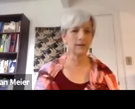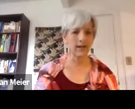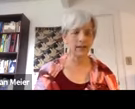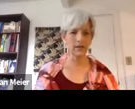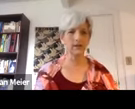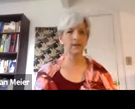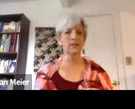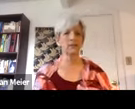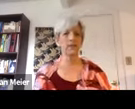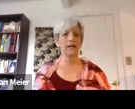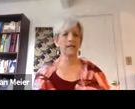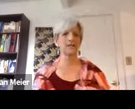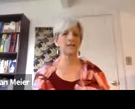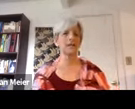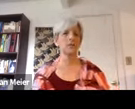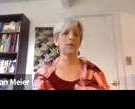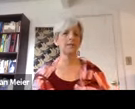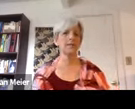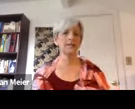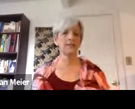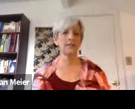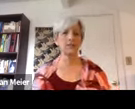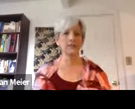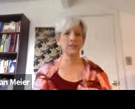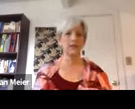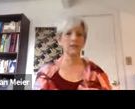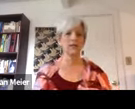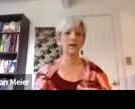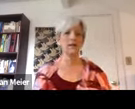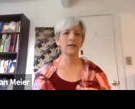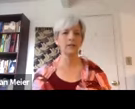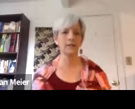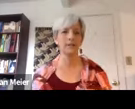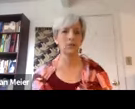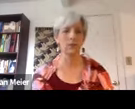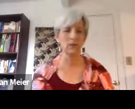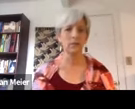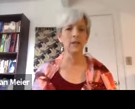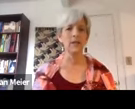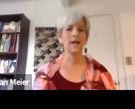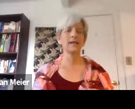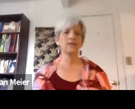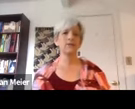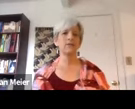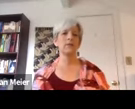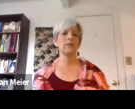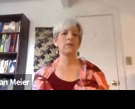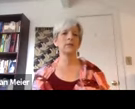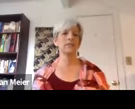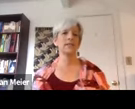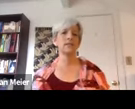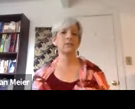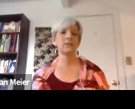the evaluator concluded from that answer that the boy's negativity toward his father was unnatural and abnormal, and that it was therefore